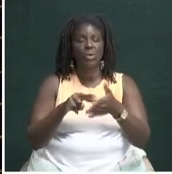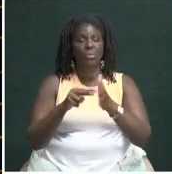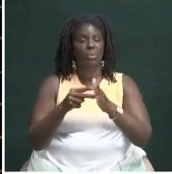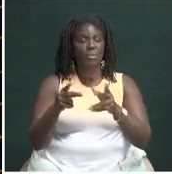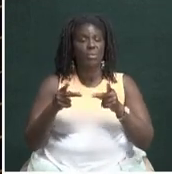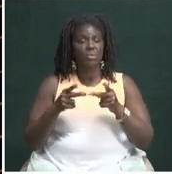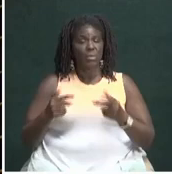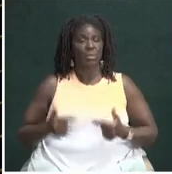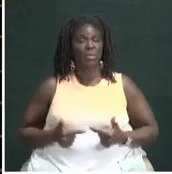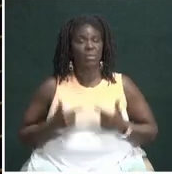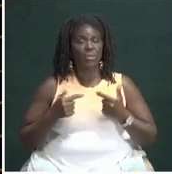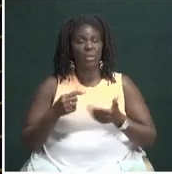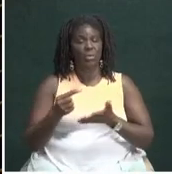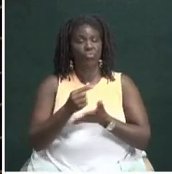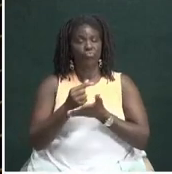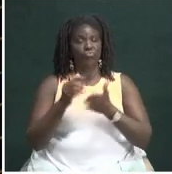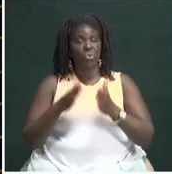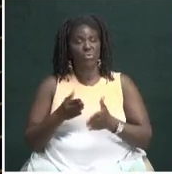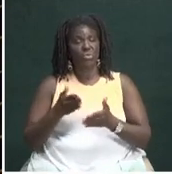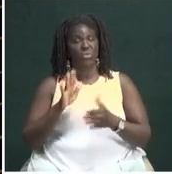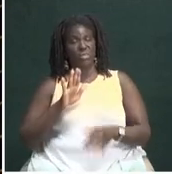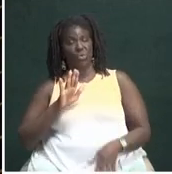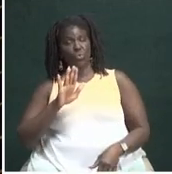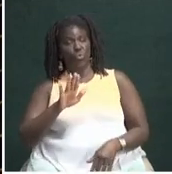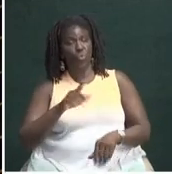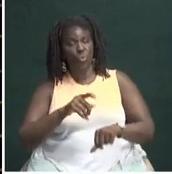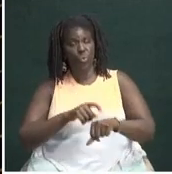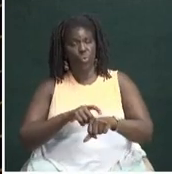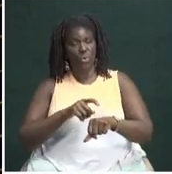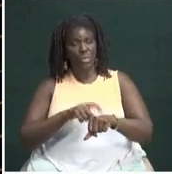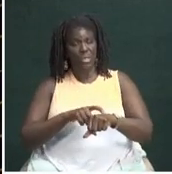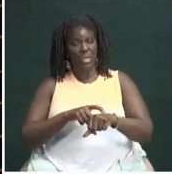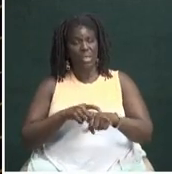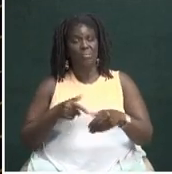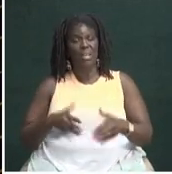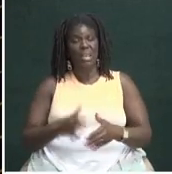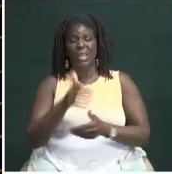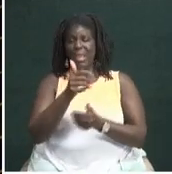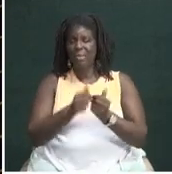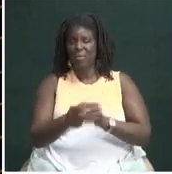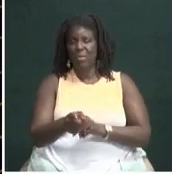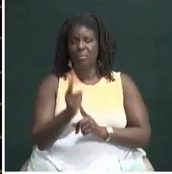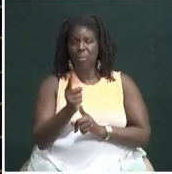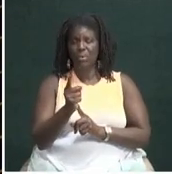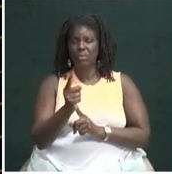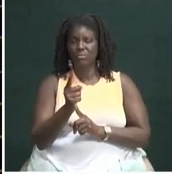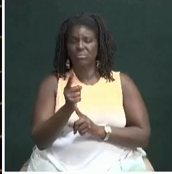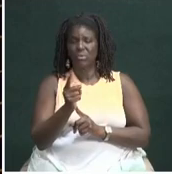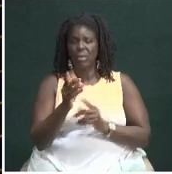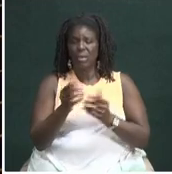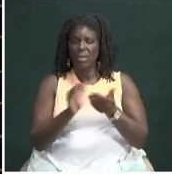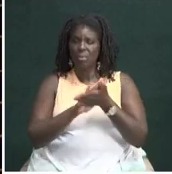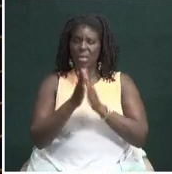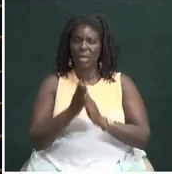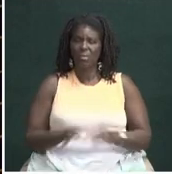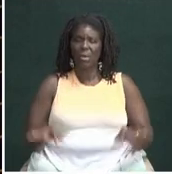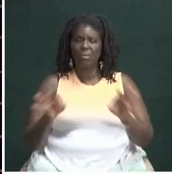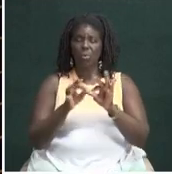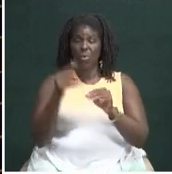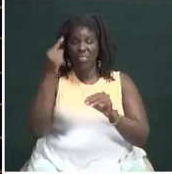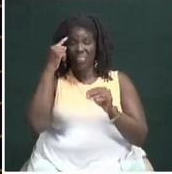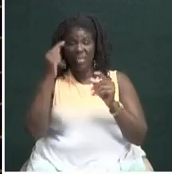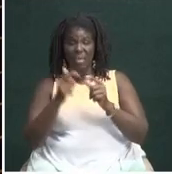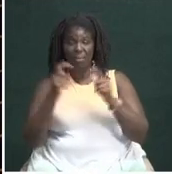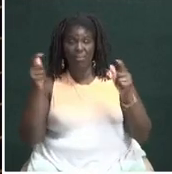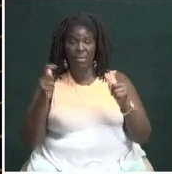life. Graduates, this is your time. Make every single moment count. Think big, accomplish